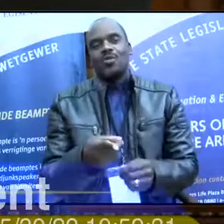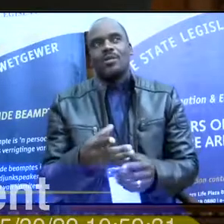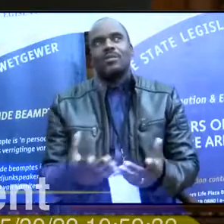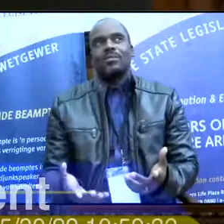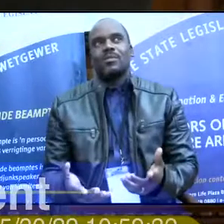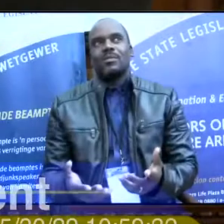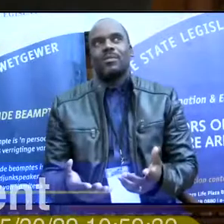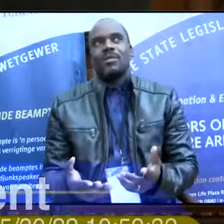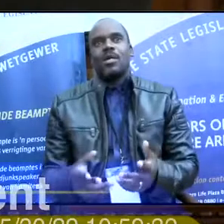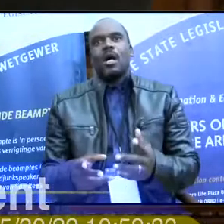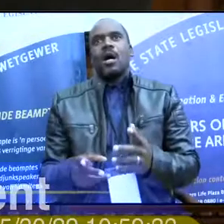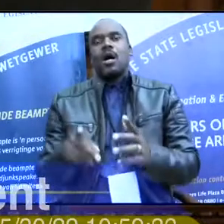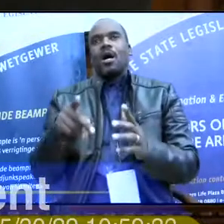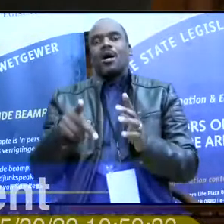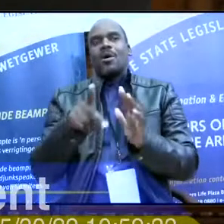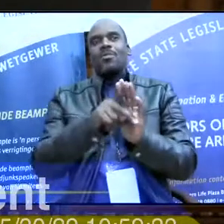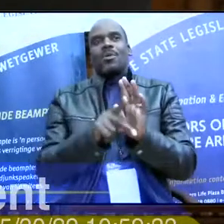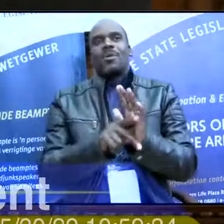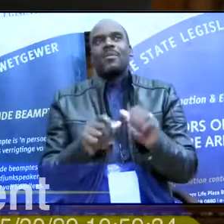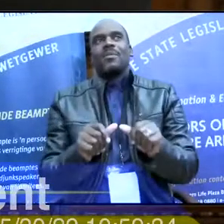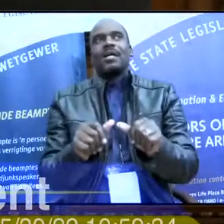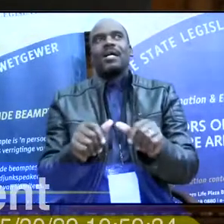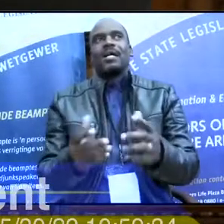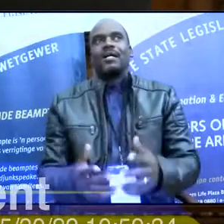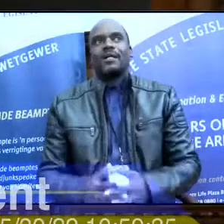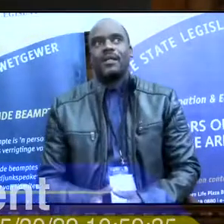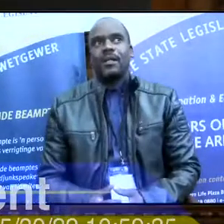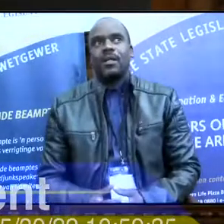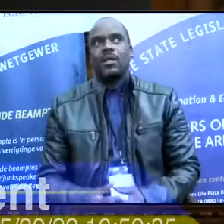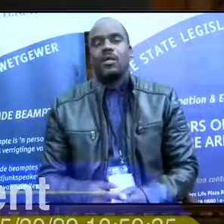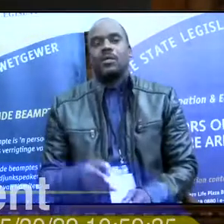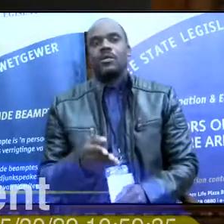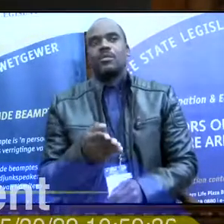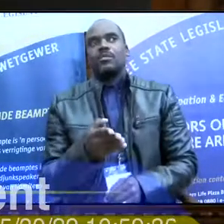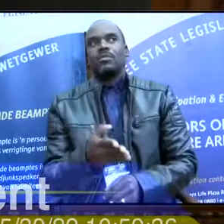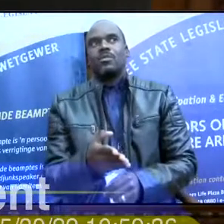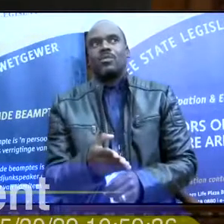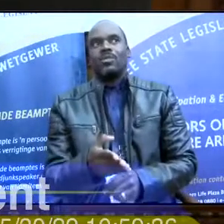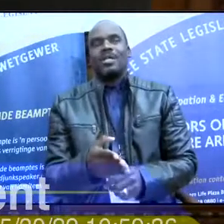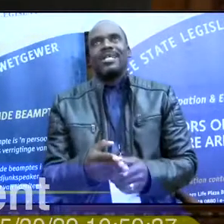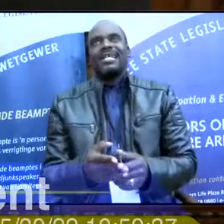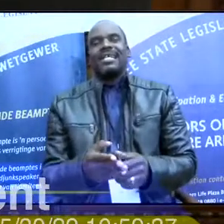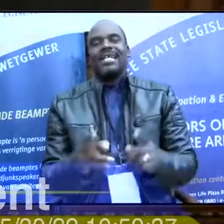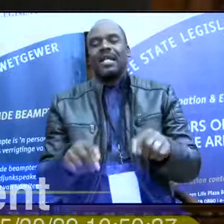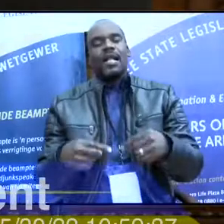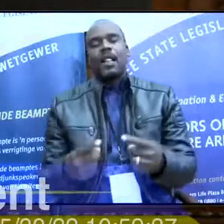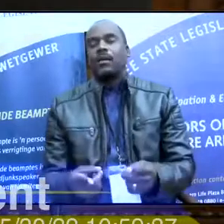and program director that the impact of the pandemic on the economy